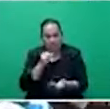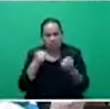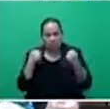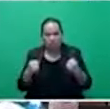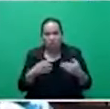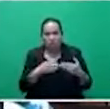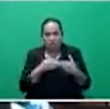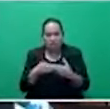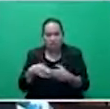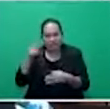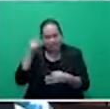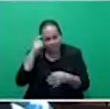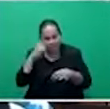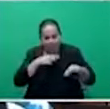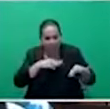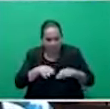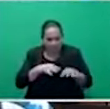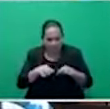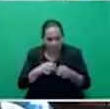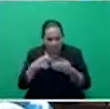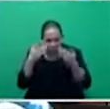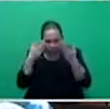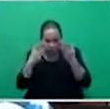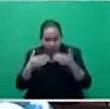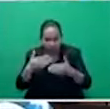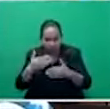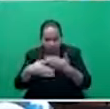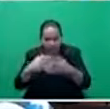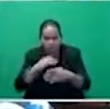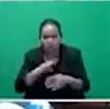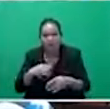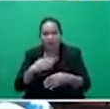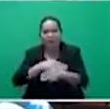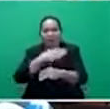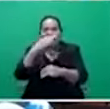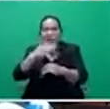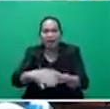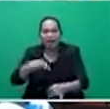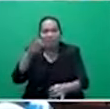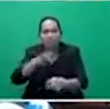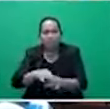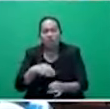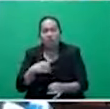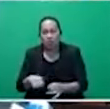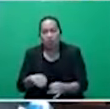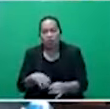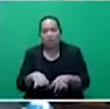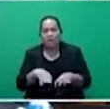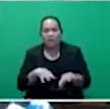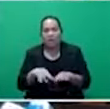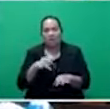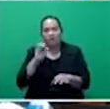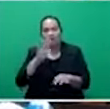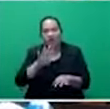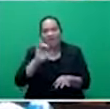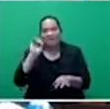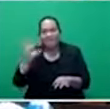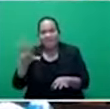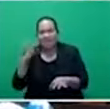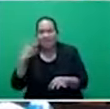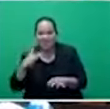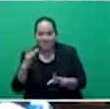strategic thinking, way forward thinking, not only up till the next elections, but 5, 10, 15 years' time, sir. Mr. Speaker, sir, as we've